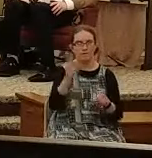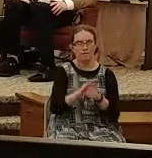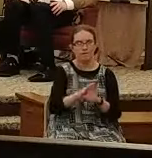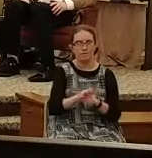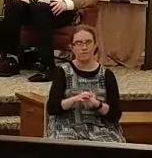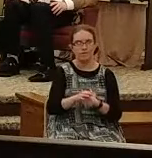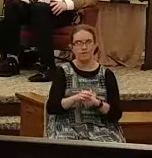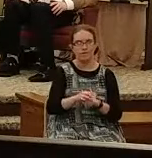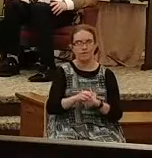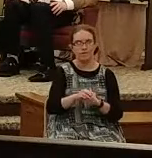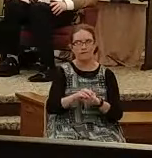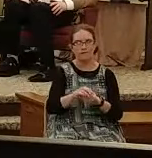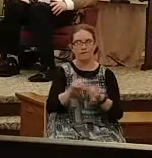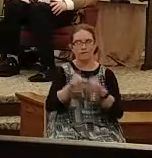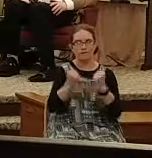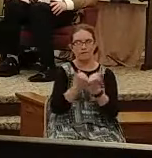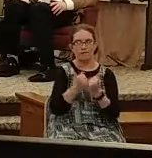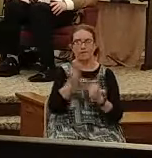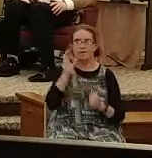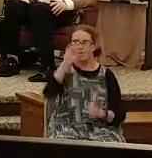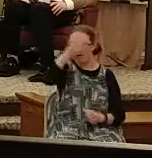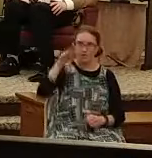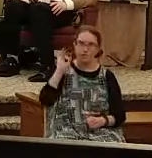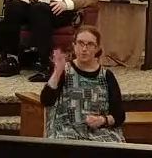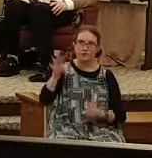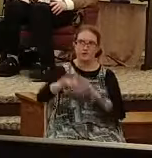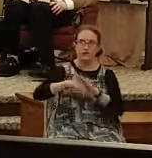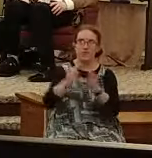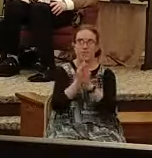land and never preach anything out of the Bible.